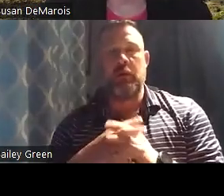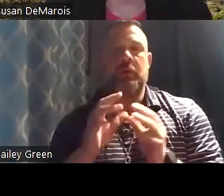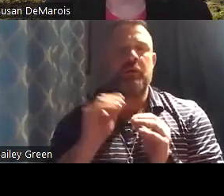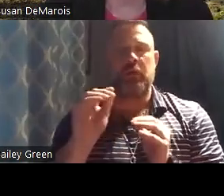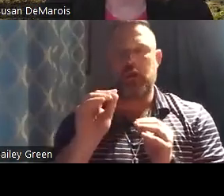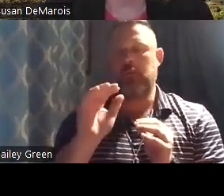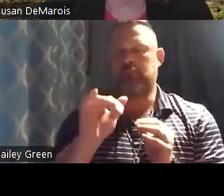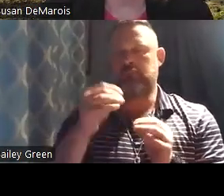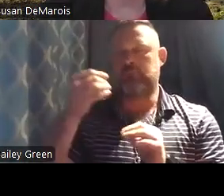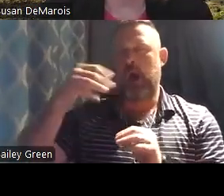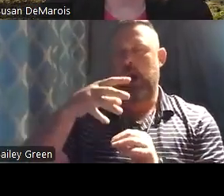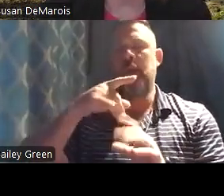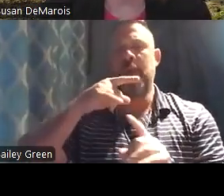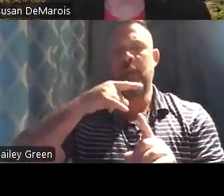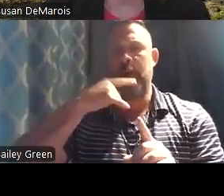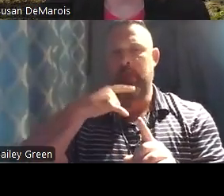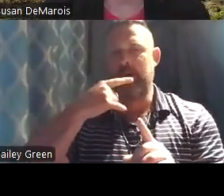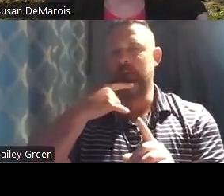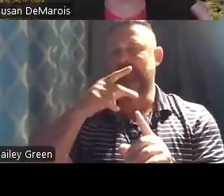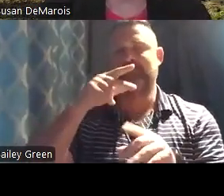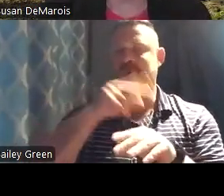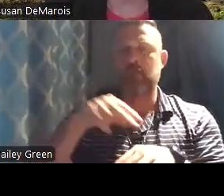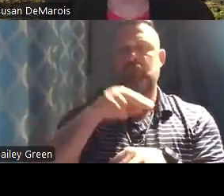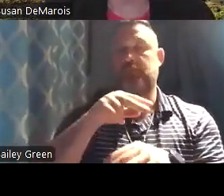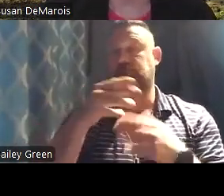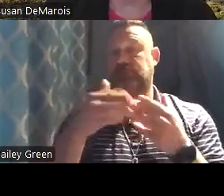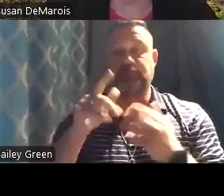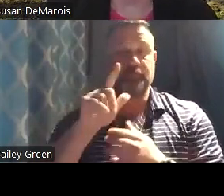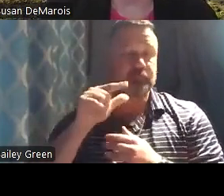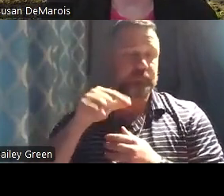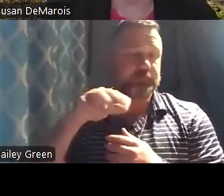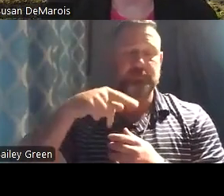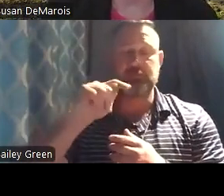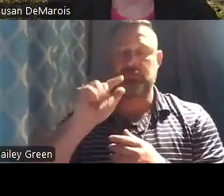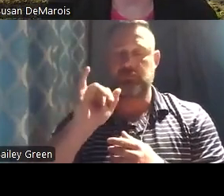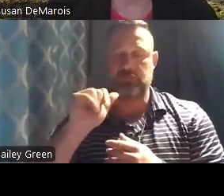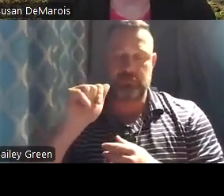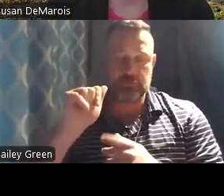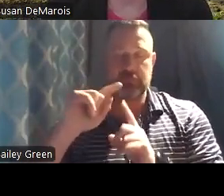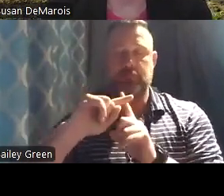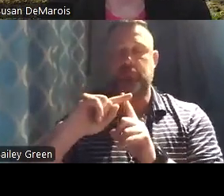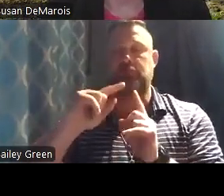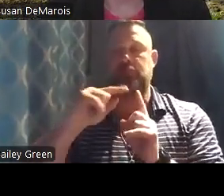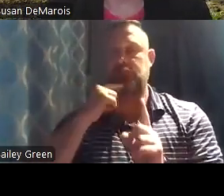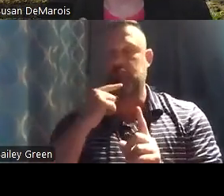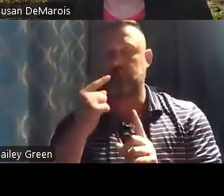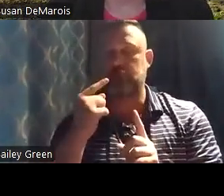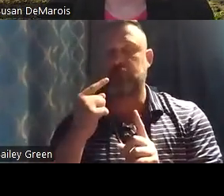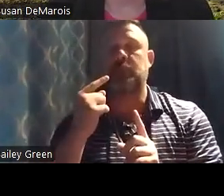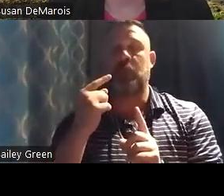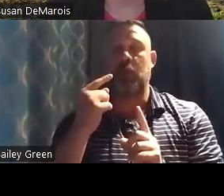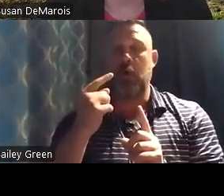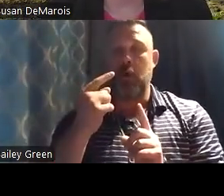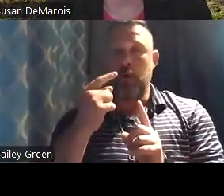bright spotlight on populations that have been overlooked, whether that's the LGBTQIA plus population that we